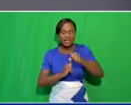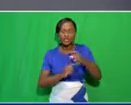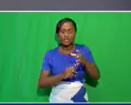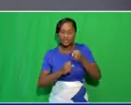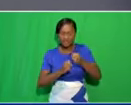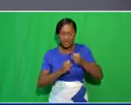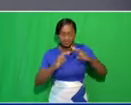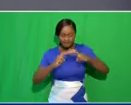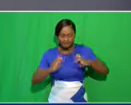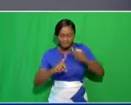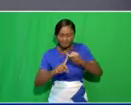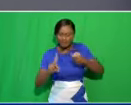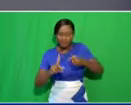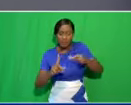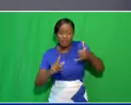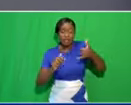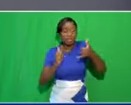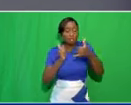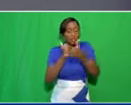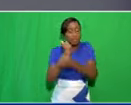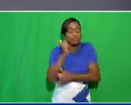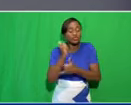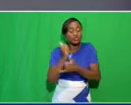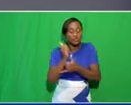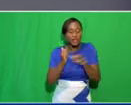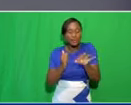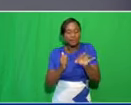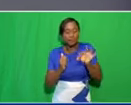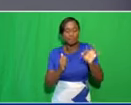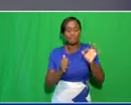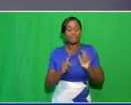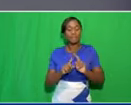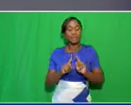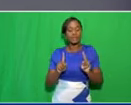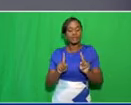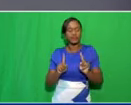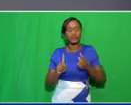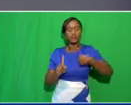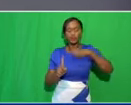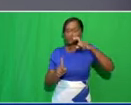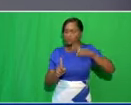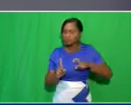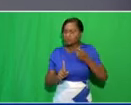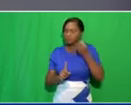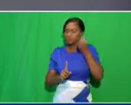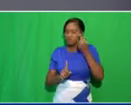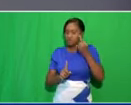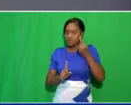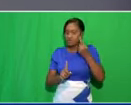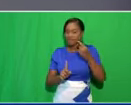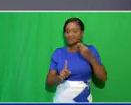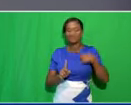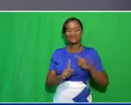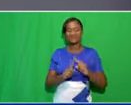of benchmarking. Of course, we must take into consideration our